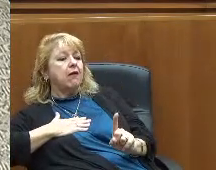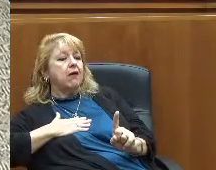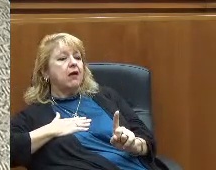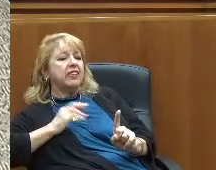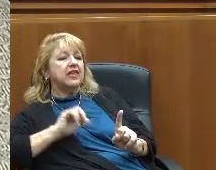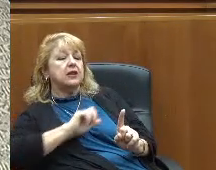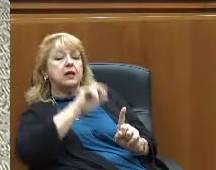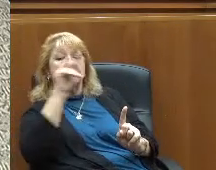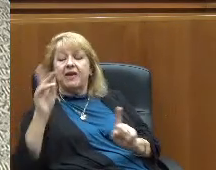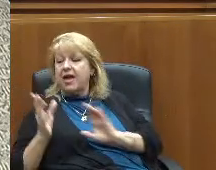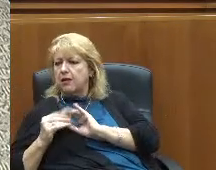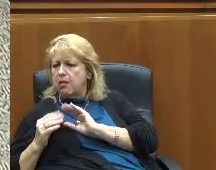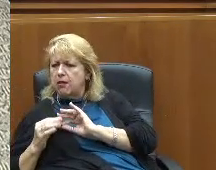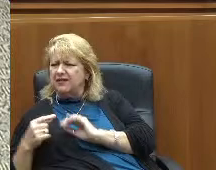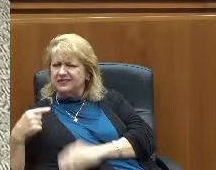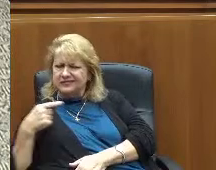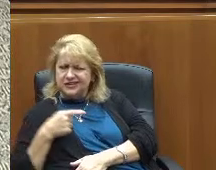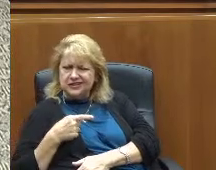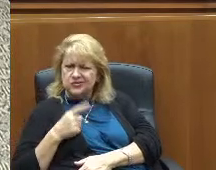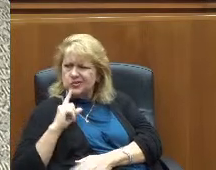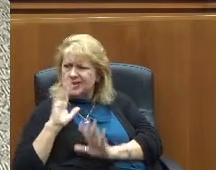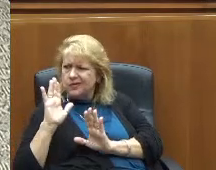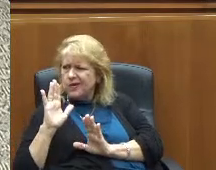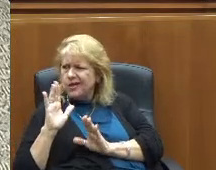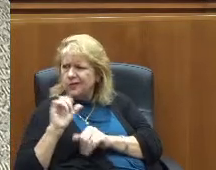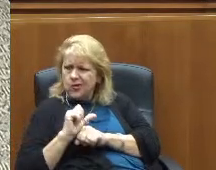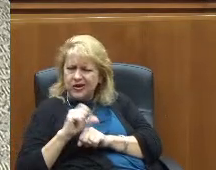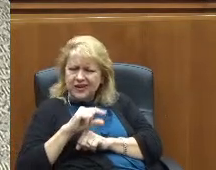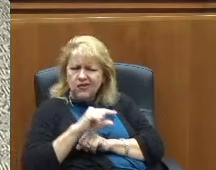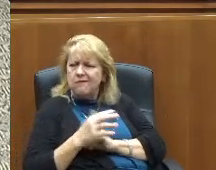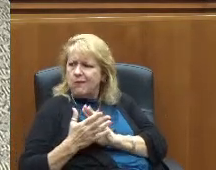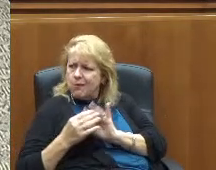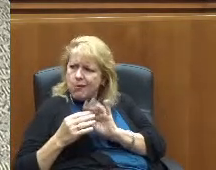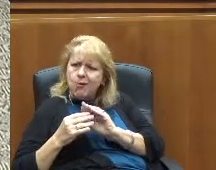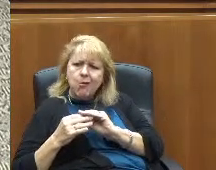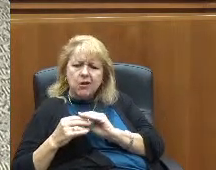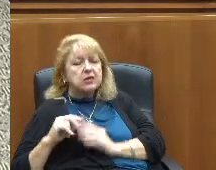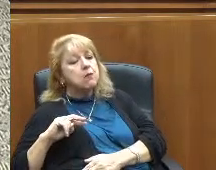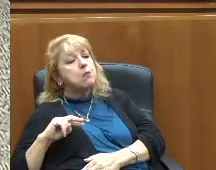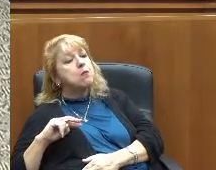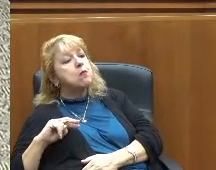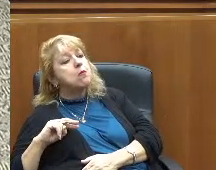back and report to friends that this is an incredible place to work with supportive